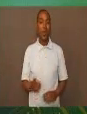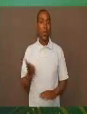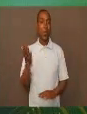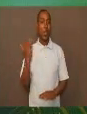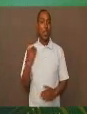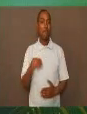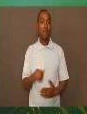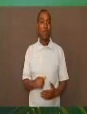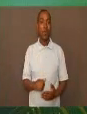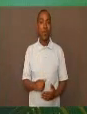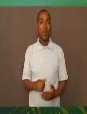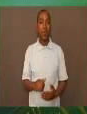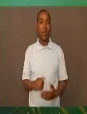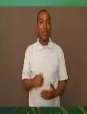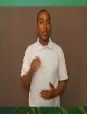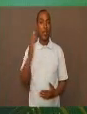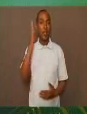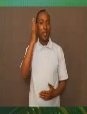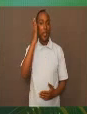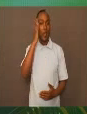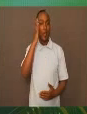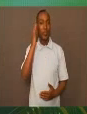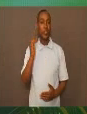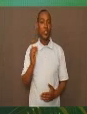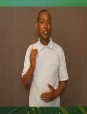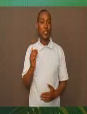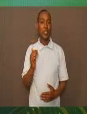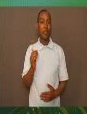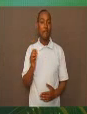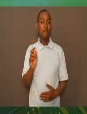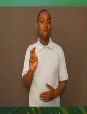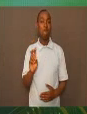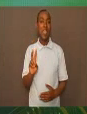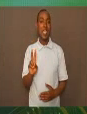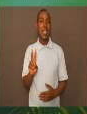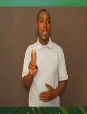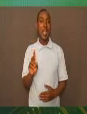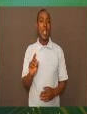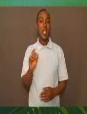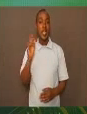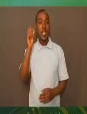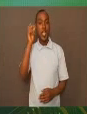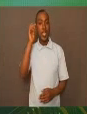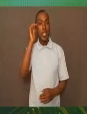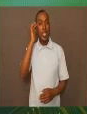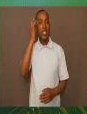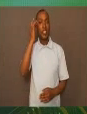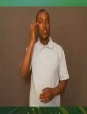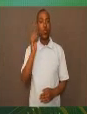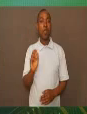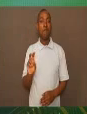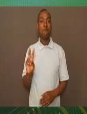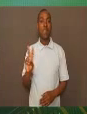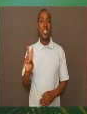Previously, they were known as venereal diseases, or VD.